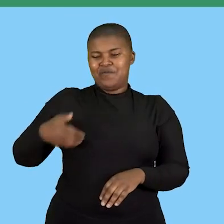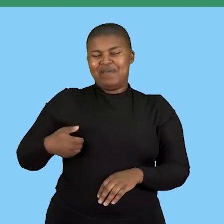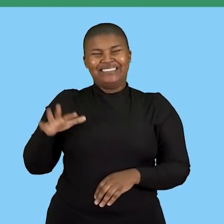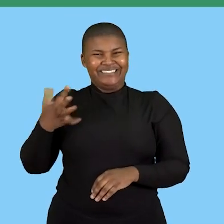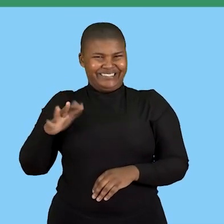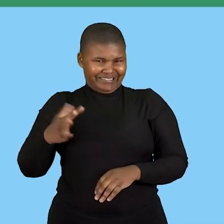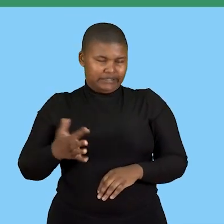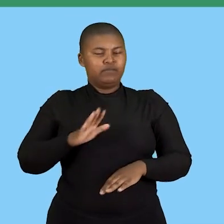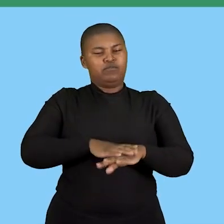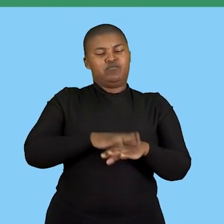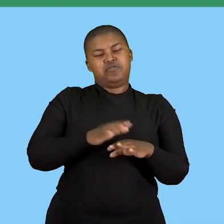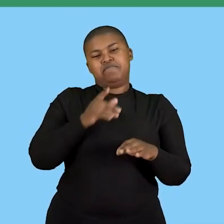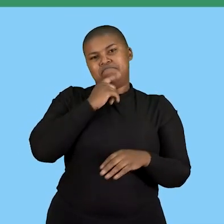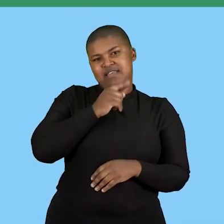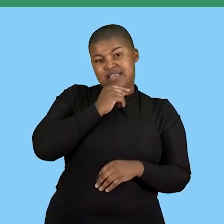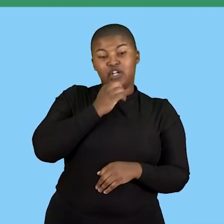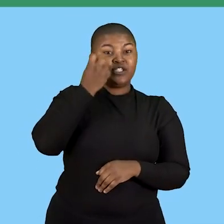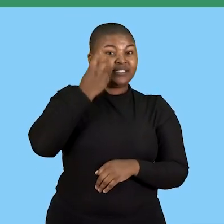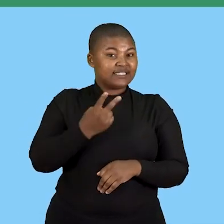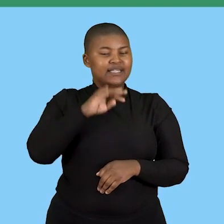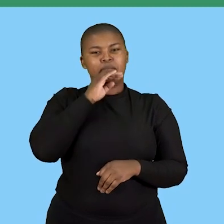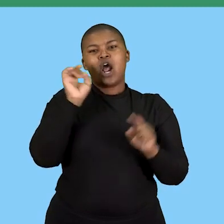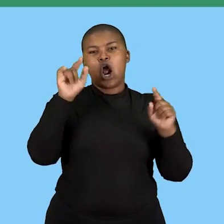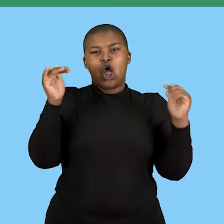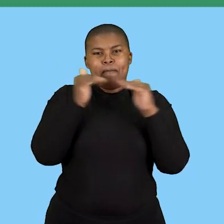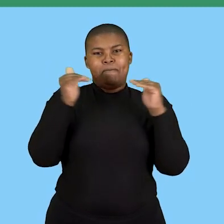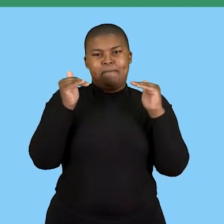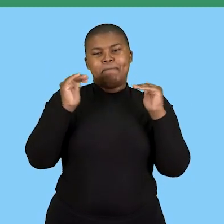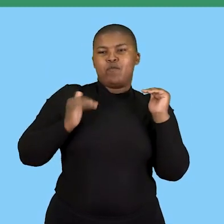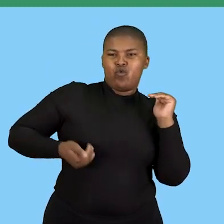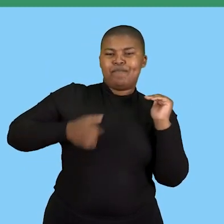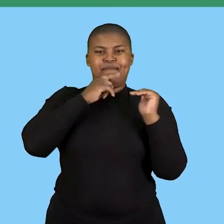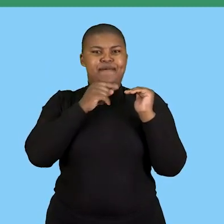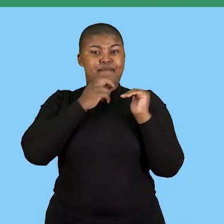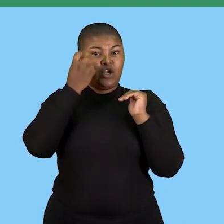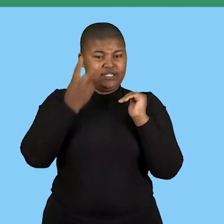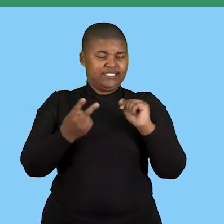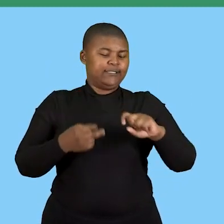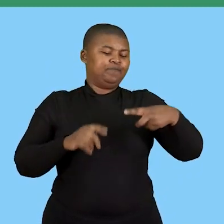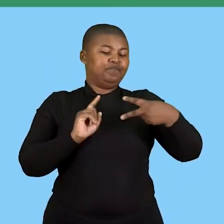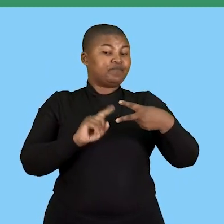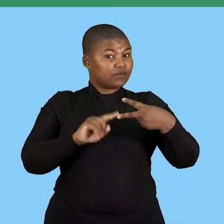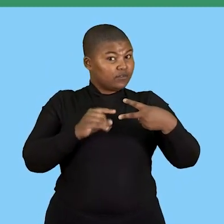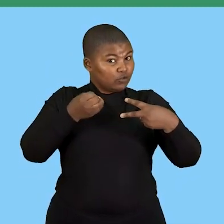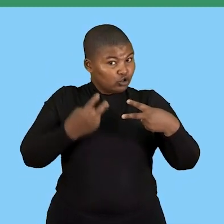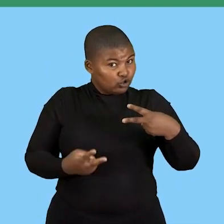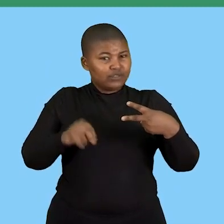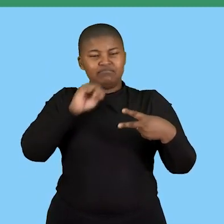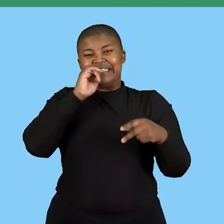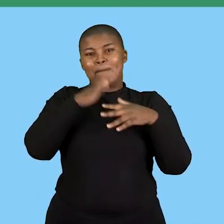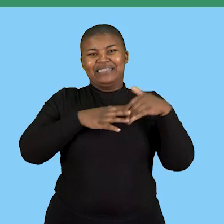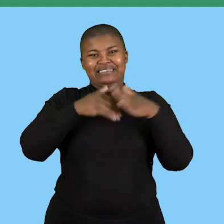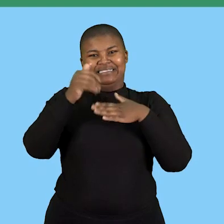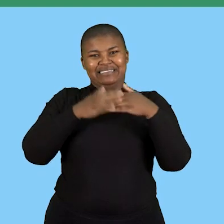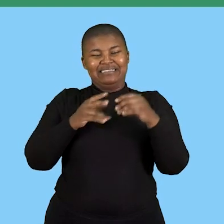males than females. So it means they are failing to deal with a particular diversity issue. And then another one is that their